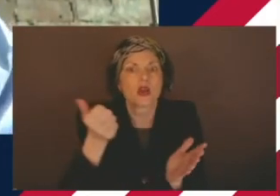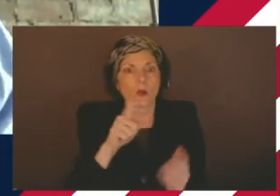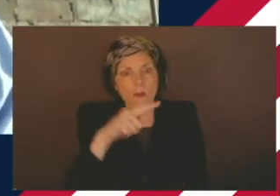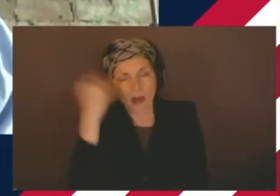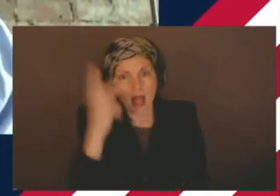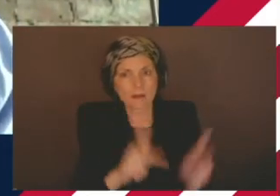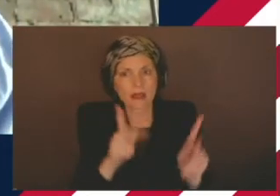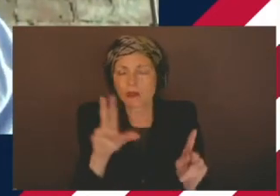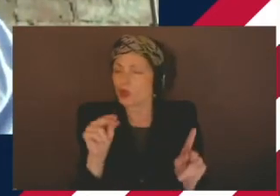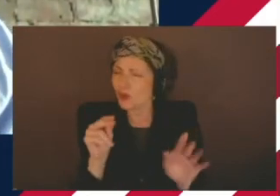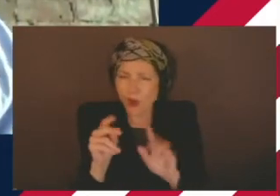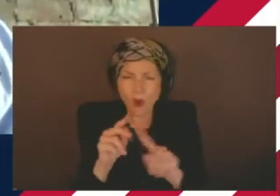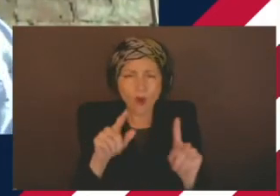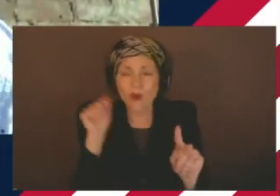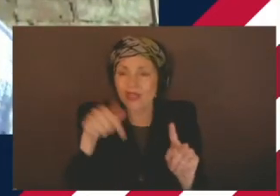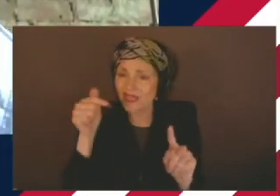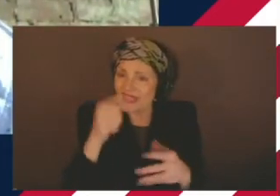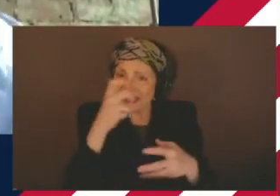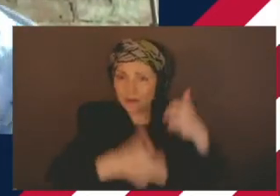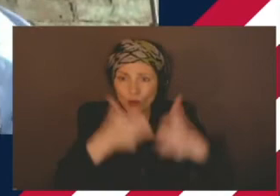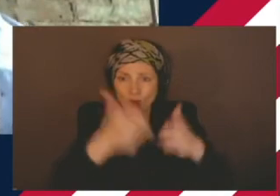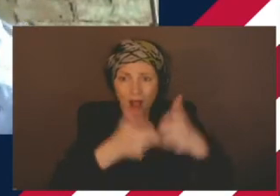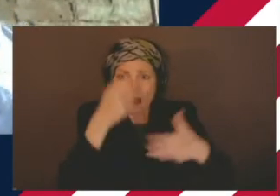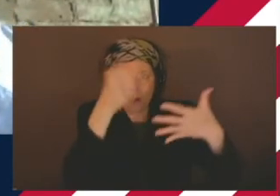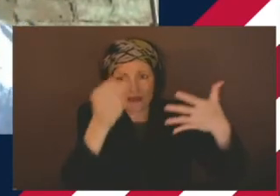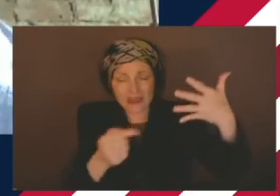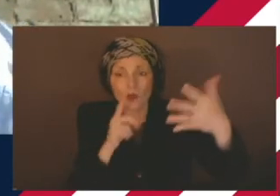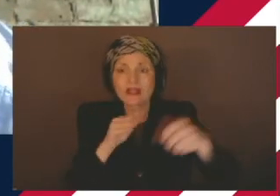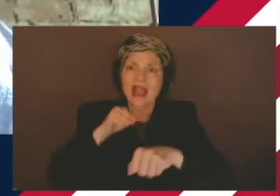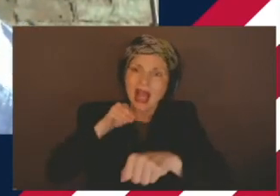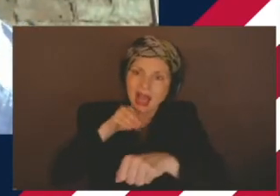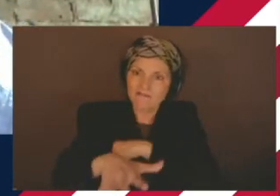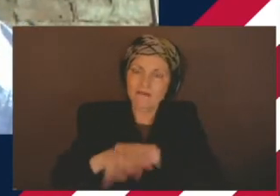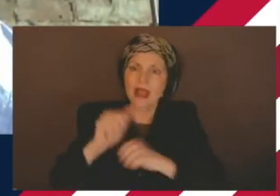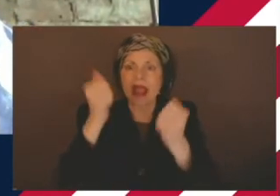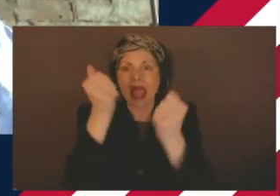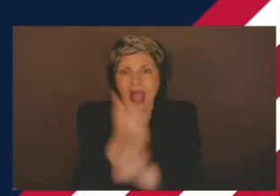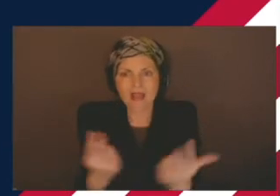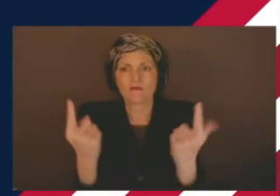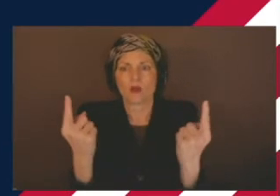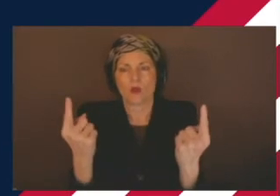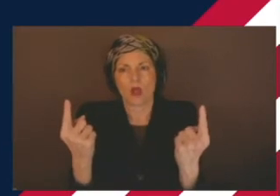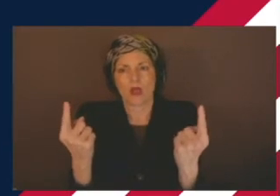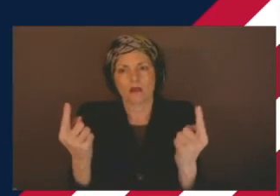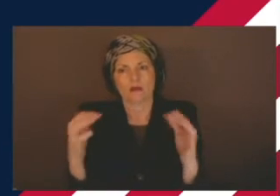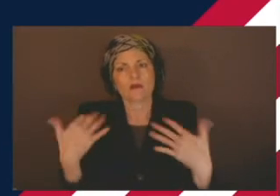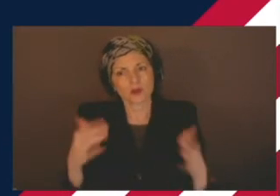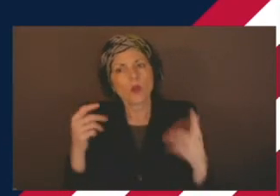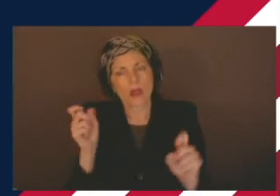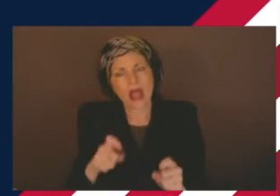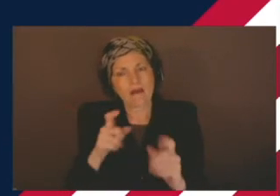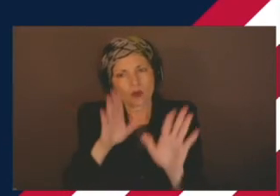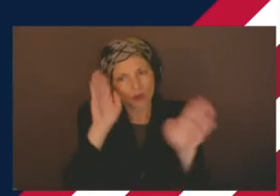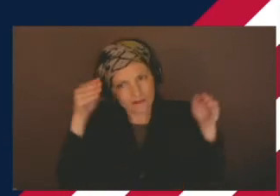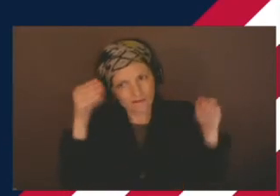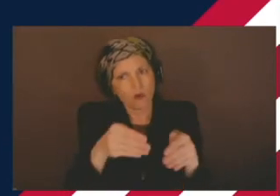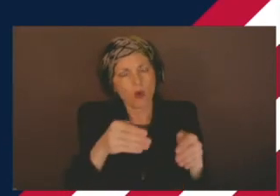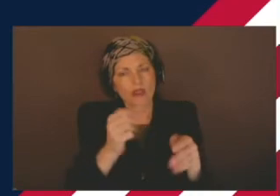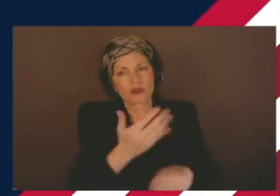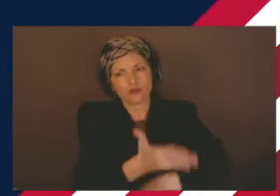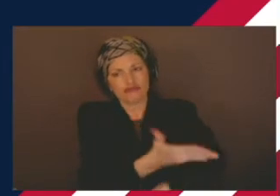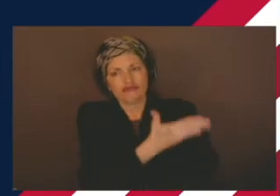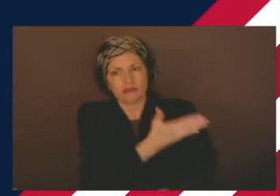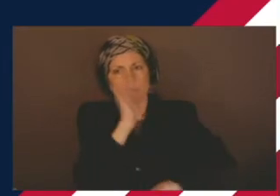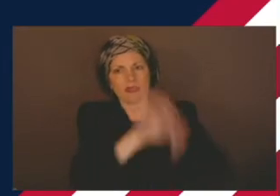to all of us, of common concern, and move forward on them. Thank you. Thank you, Mr. Cooper.